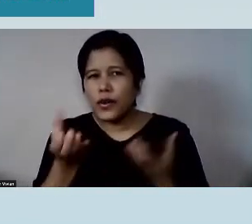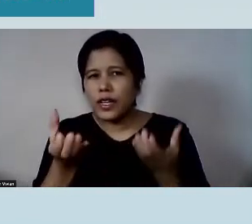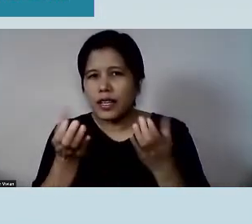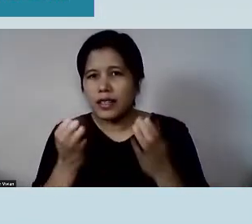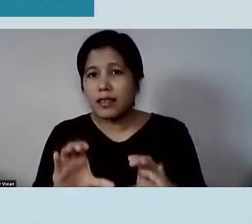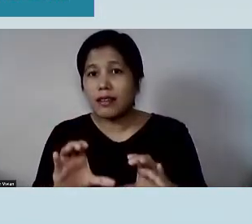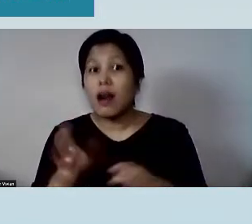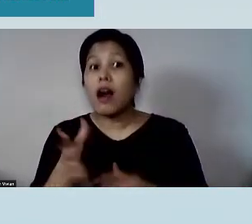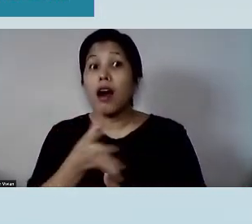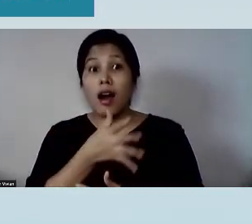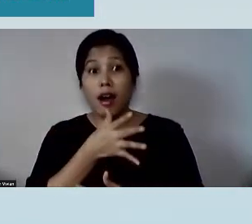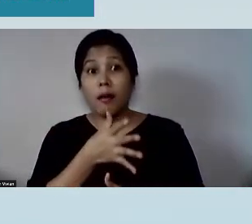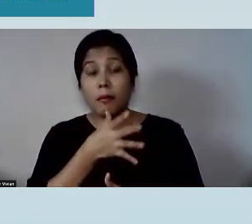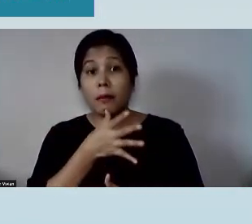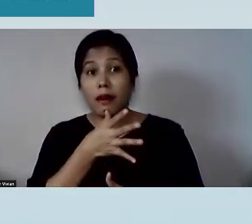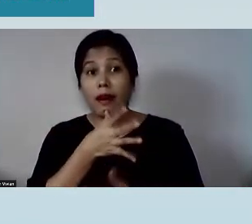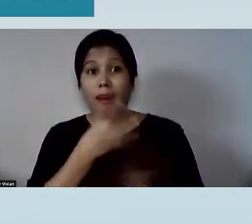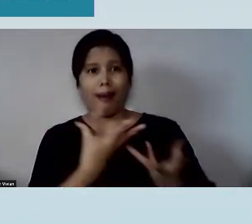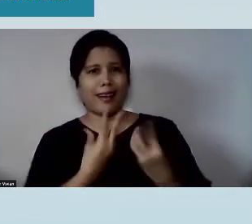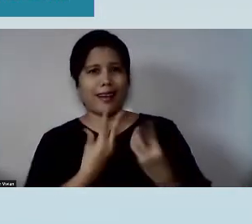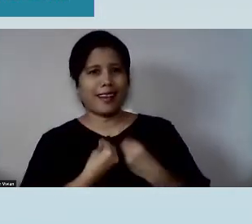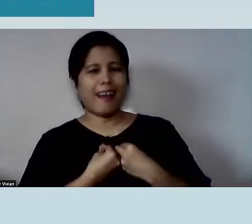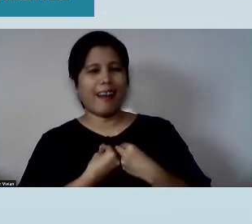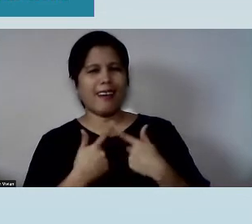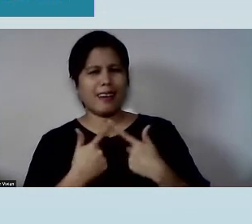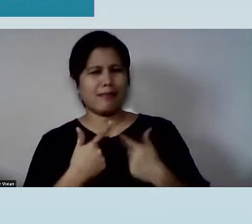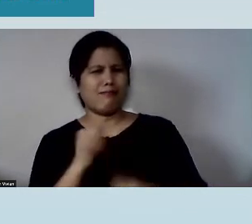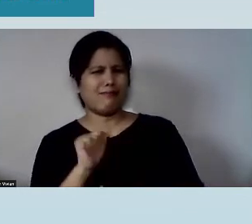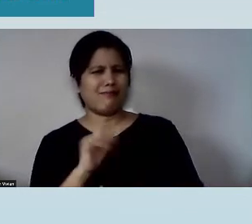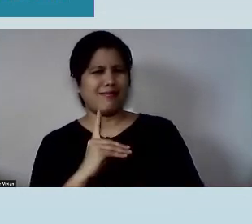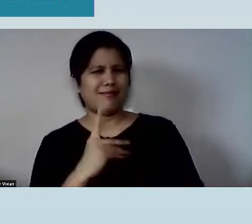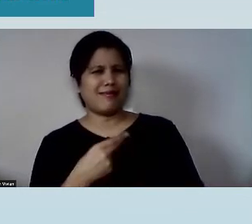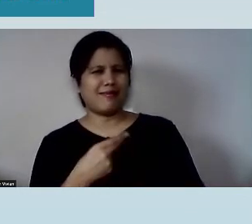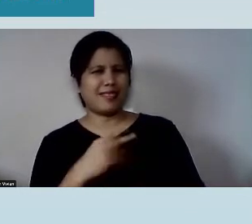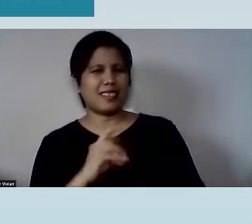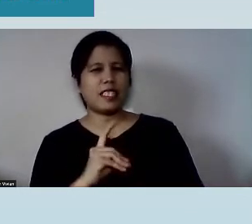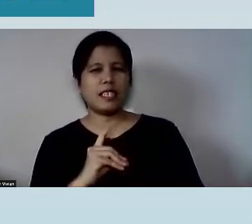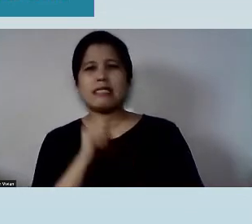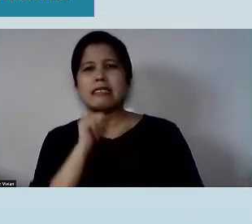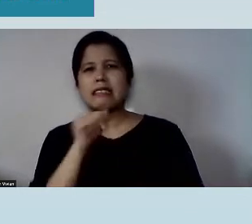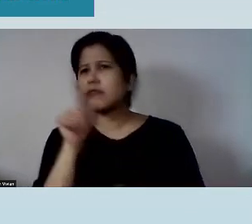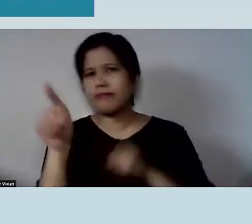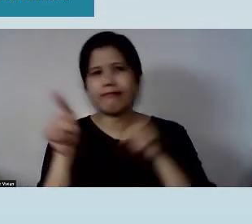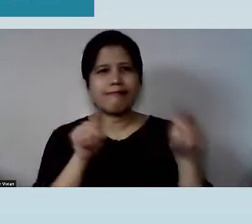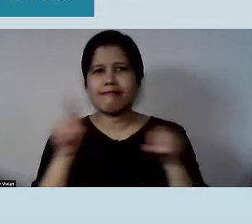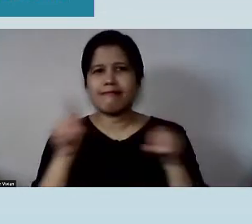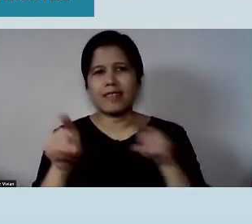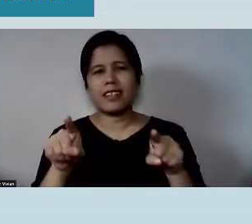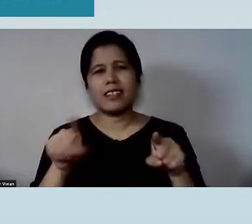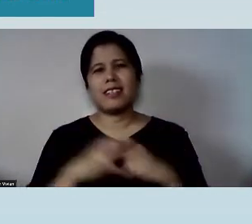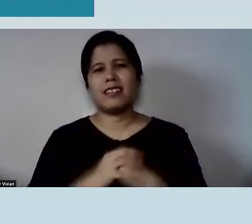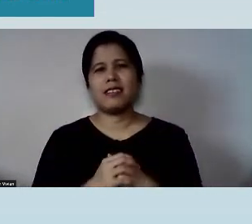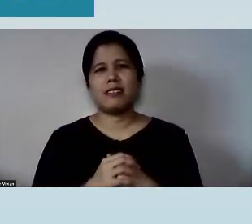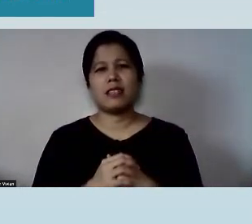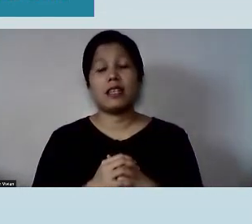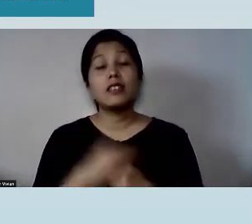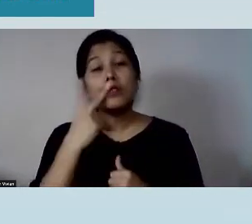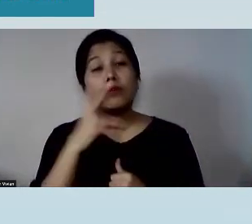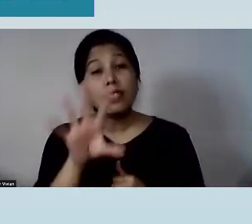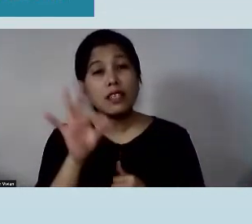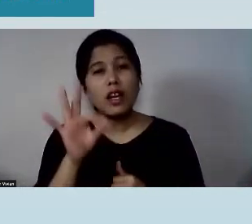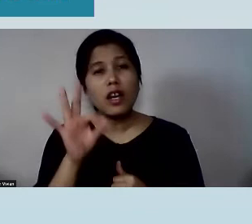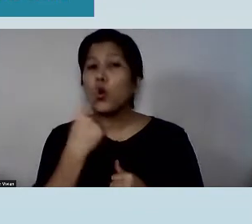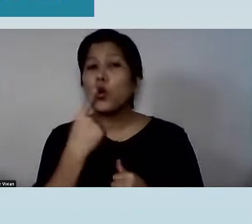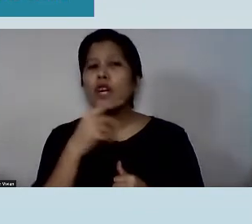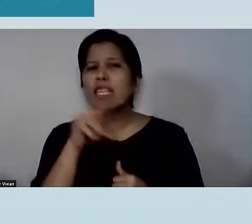ang umamin, siya yung may ADHD, hindi yung tatay. So it's not about pointing fingers. It's about finding out who may need more